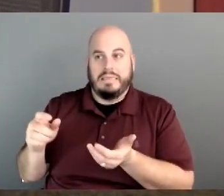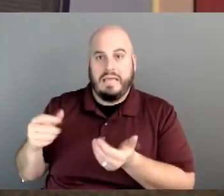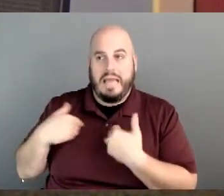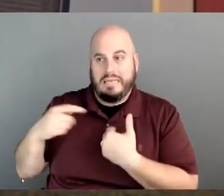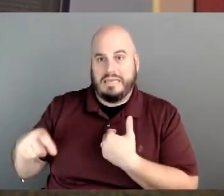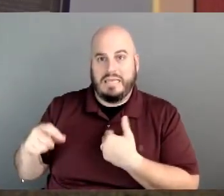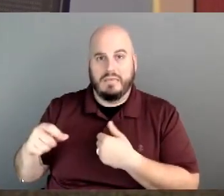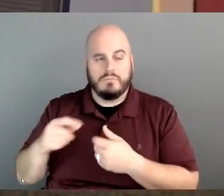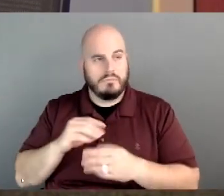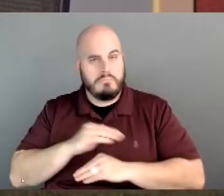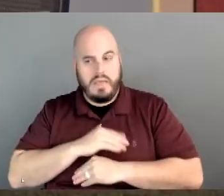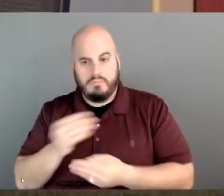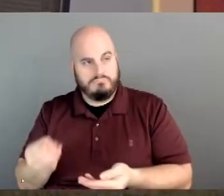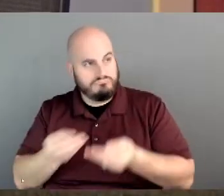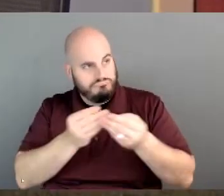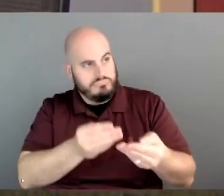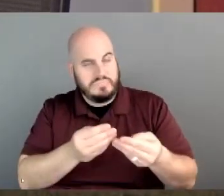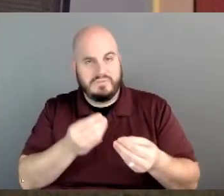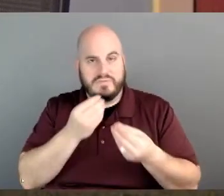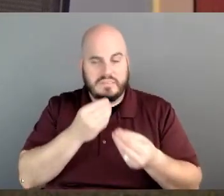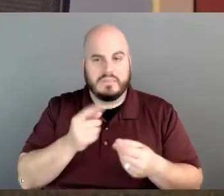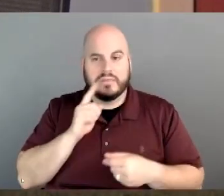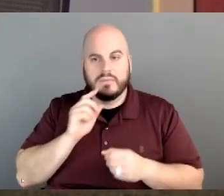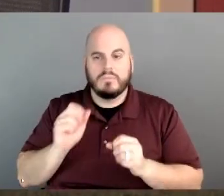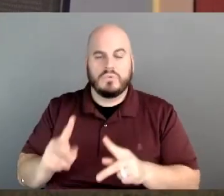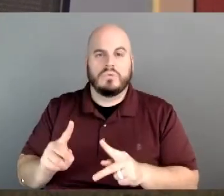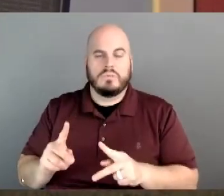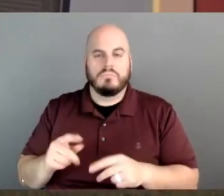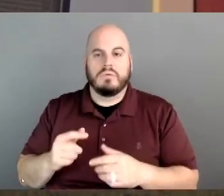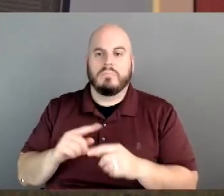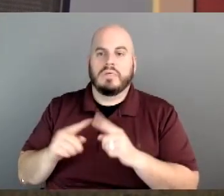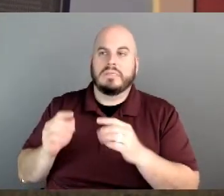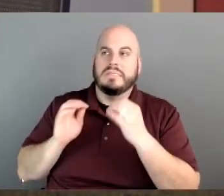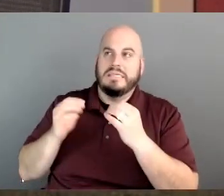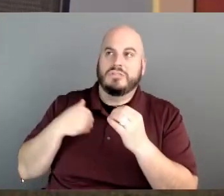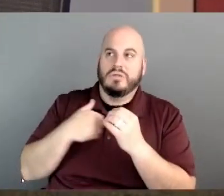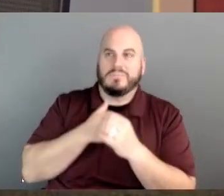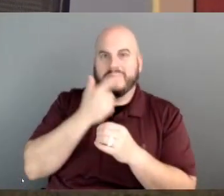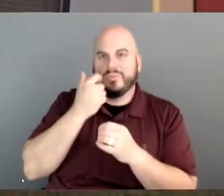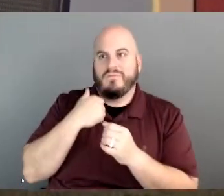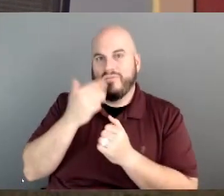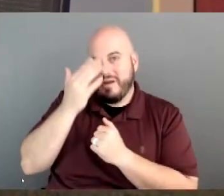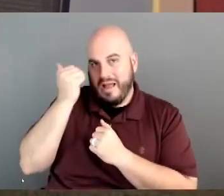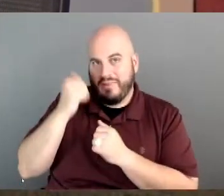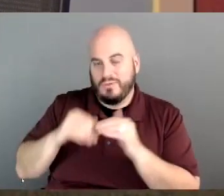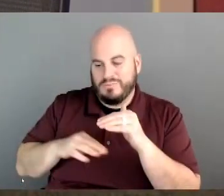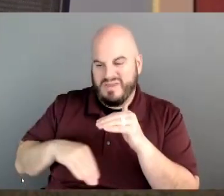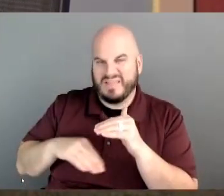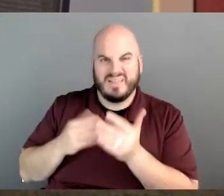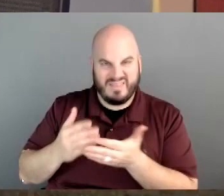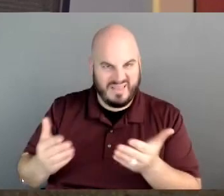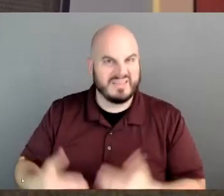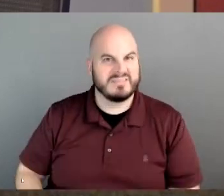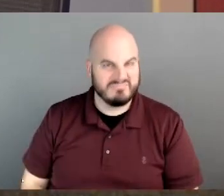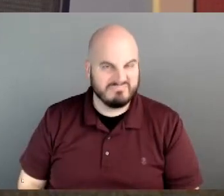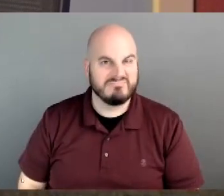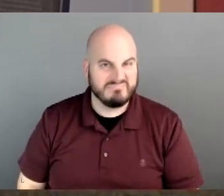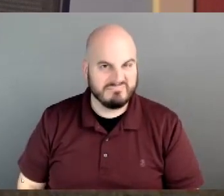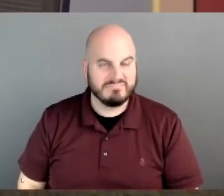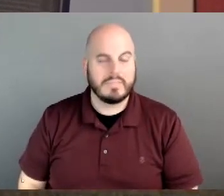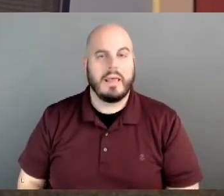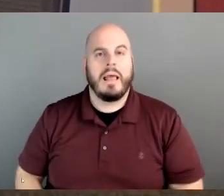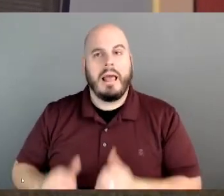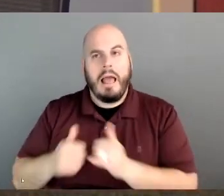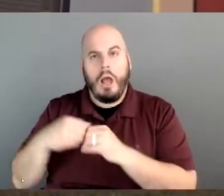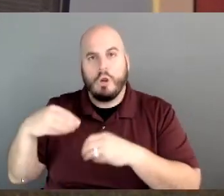that this is an opportunity to continue to do that, but teach us, because we've forgotten those basic things, and to go back to creating